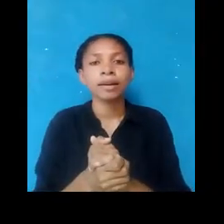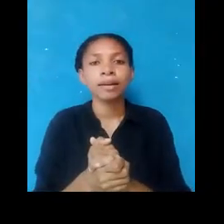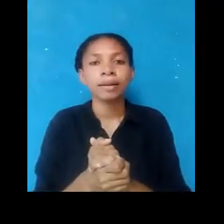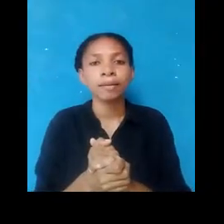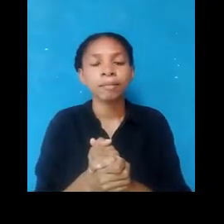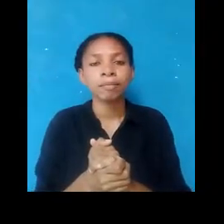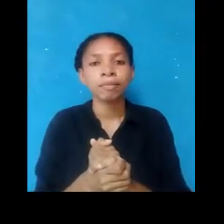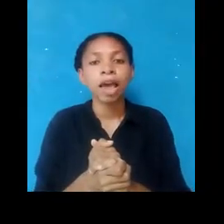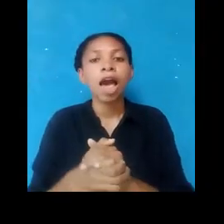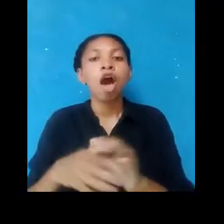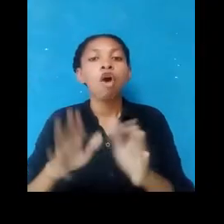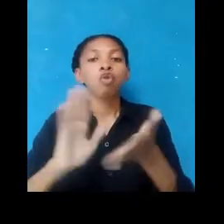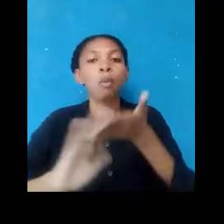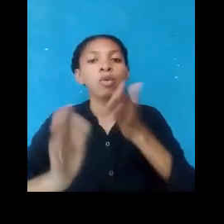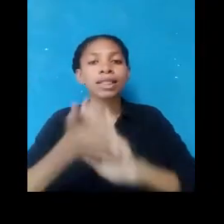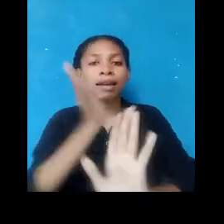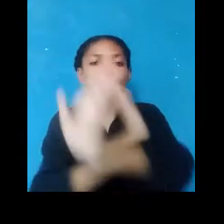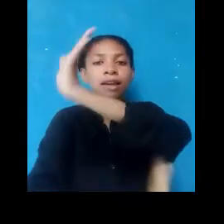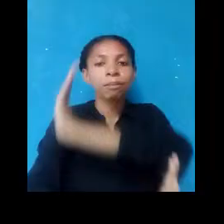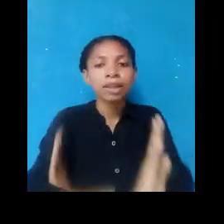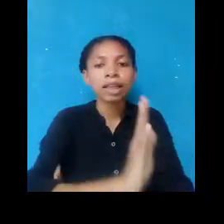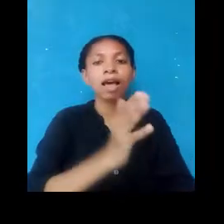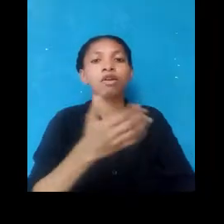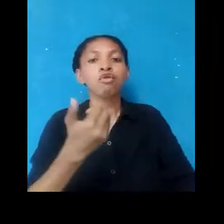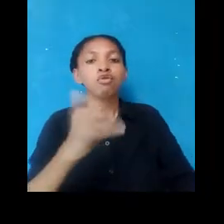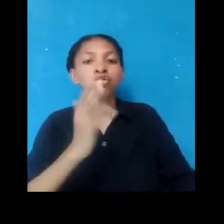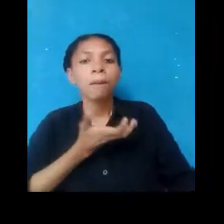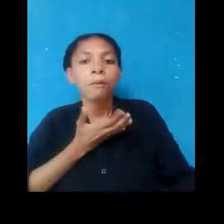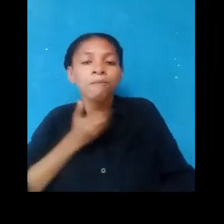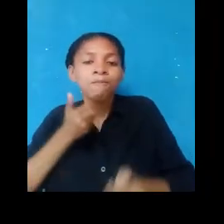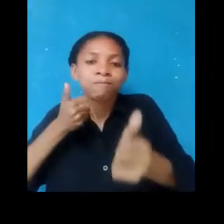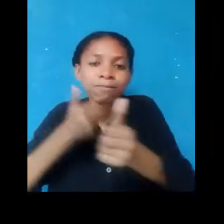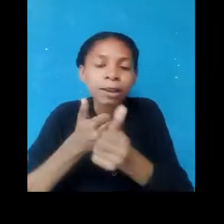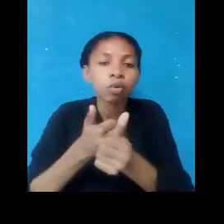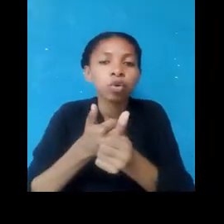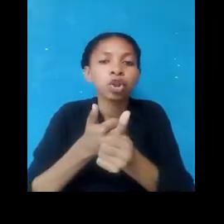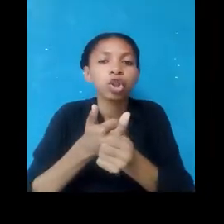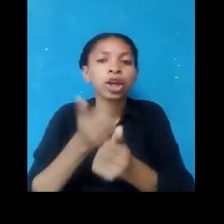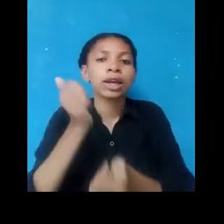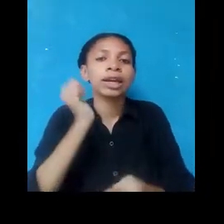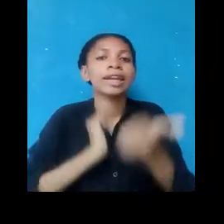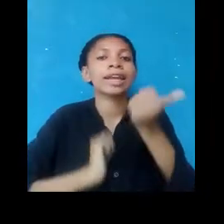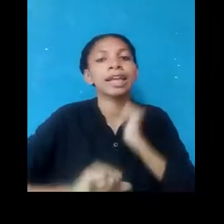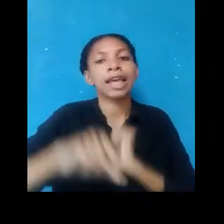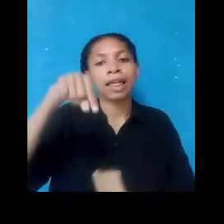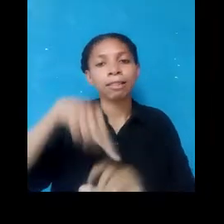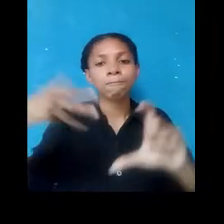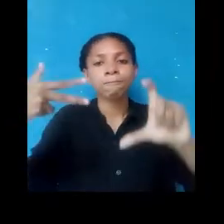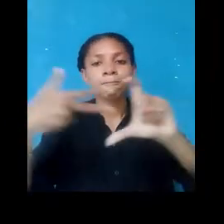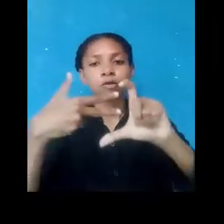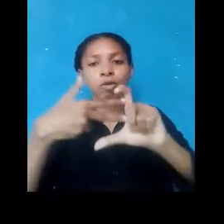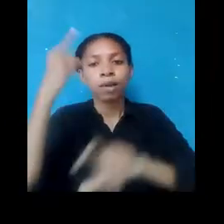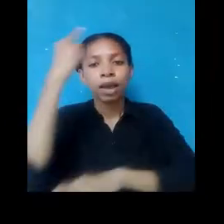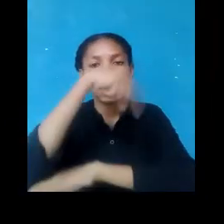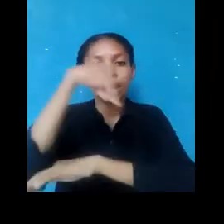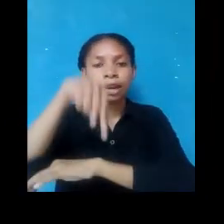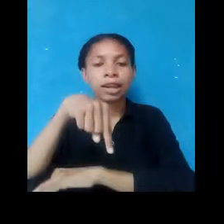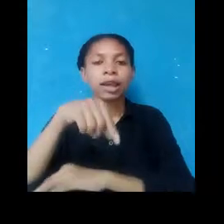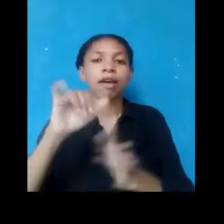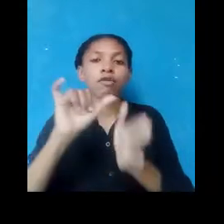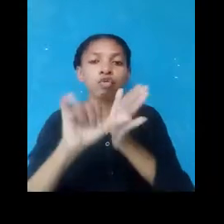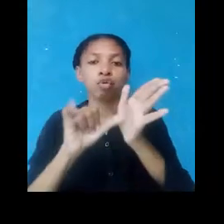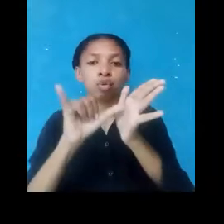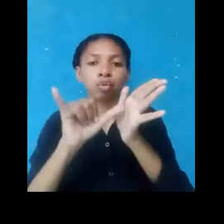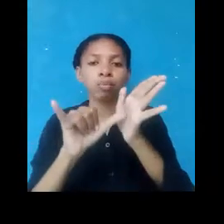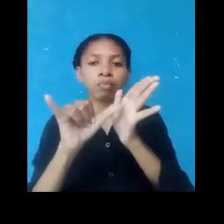and YouTube. Thank you. Your presence today is a quiet act of courage, a loud declaration of care,